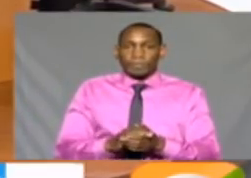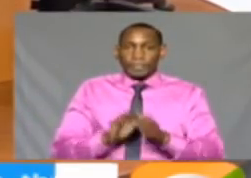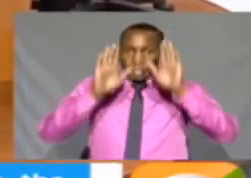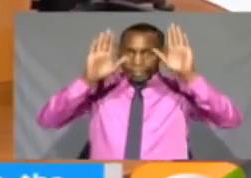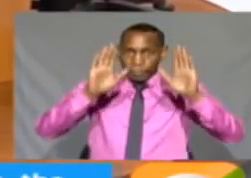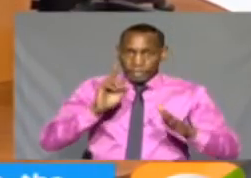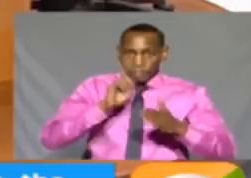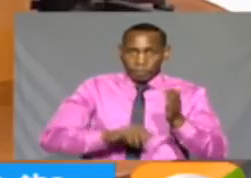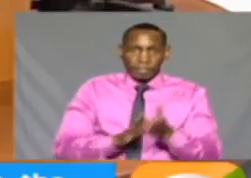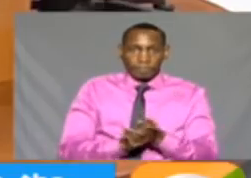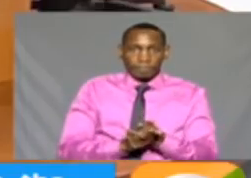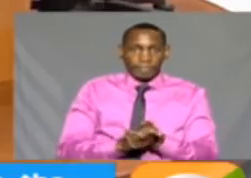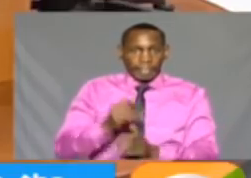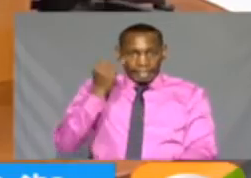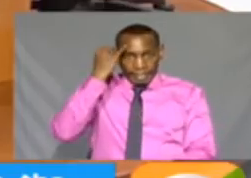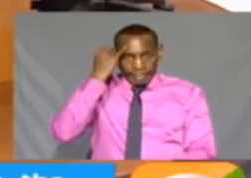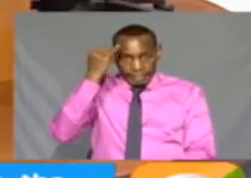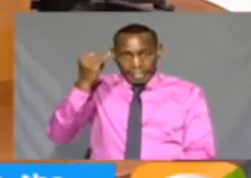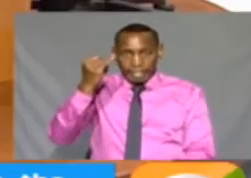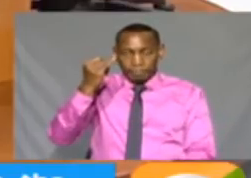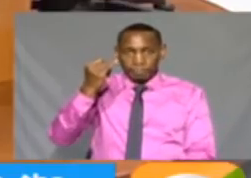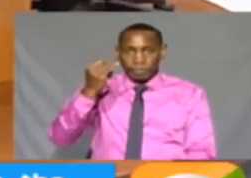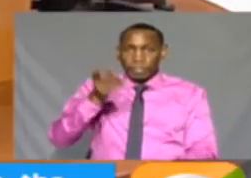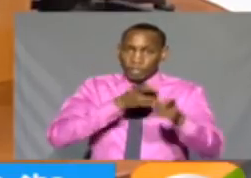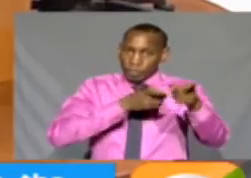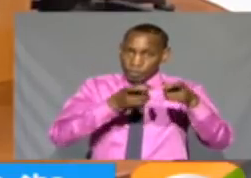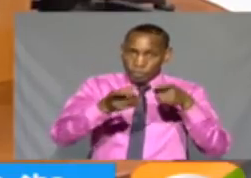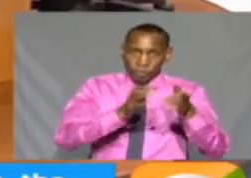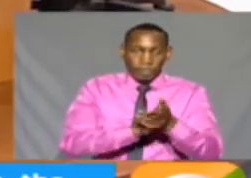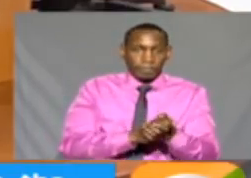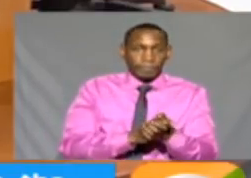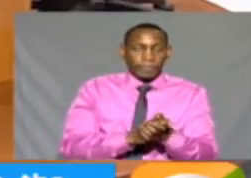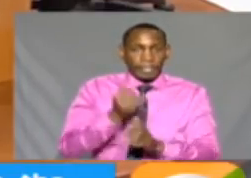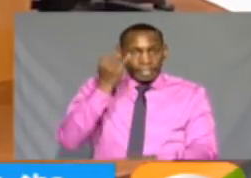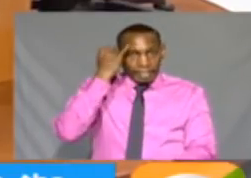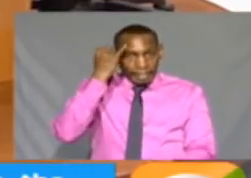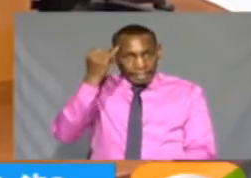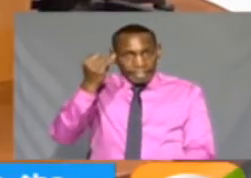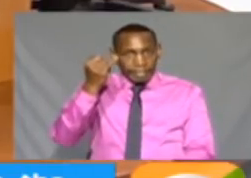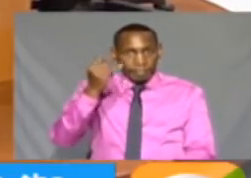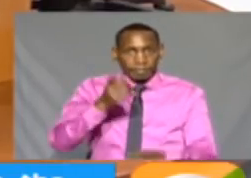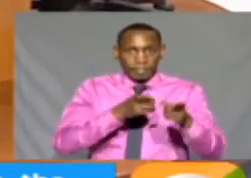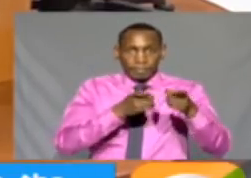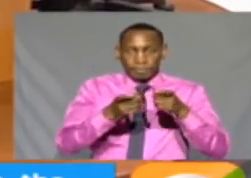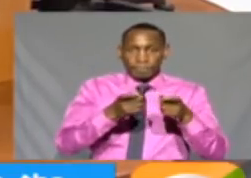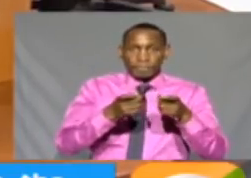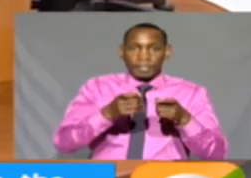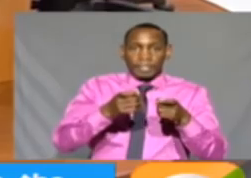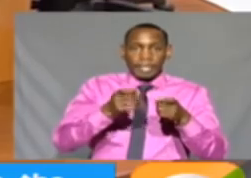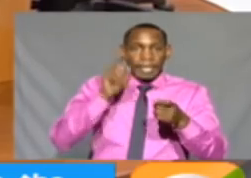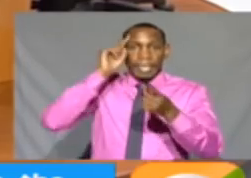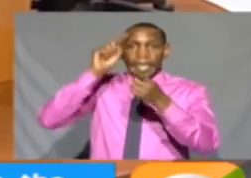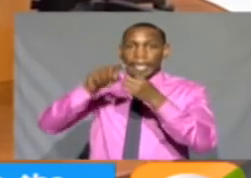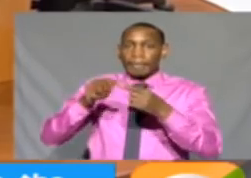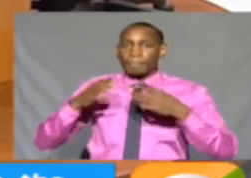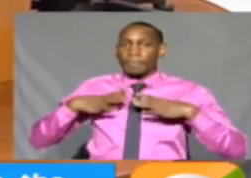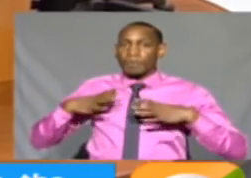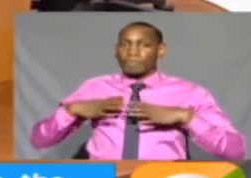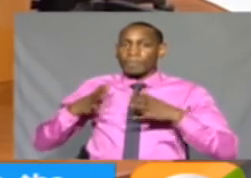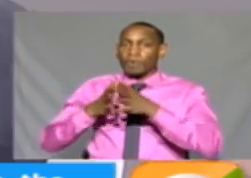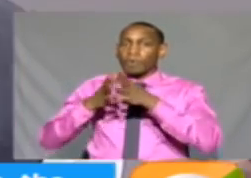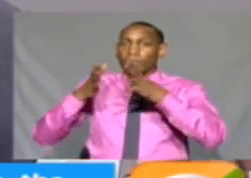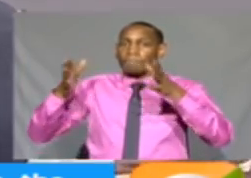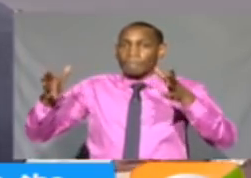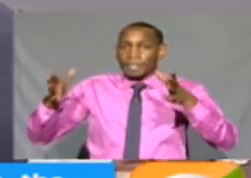mindset of governance. Mindset of governance in this country is VIP oriented. VIPs are